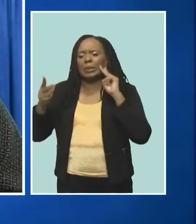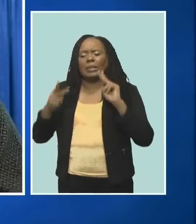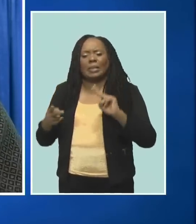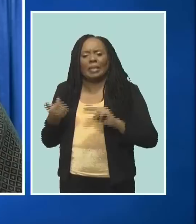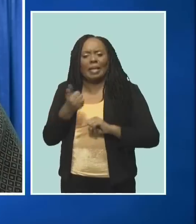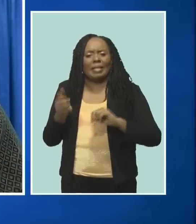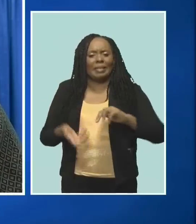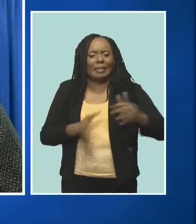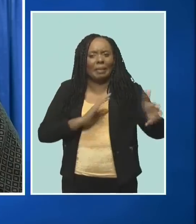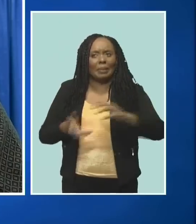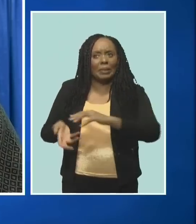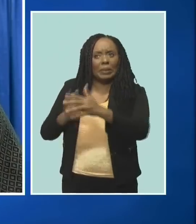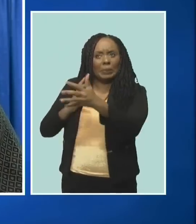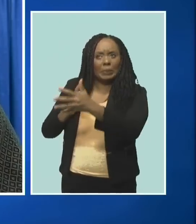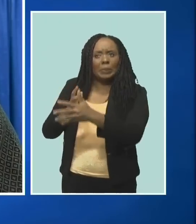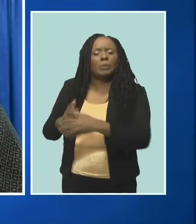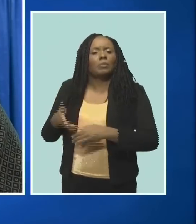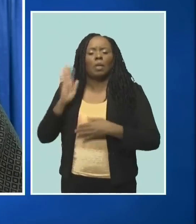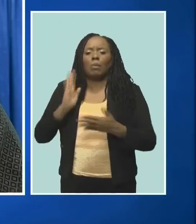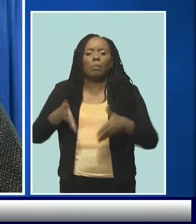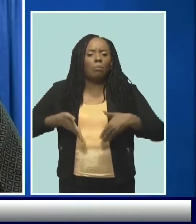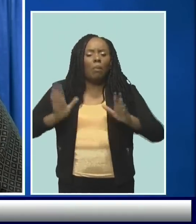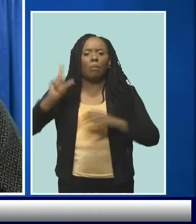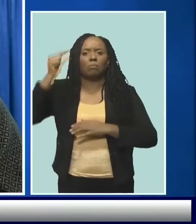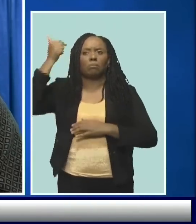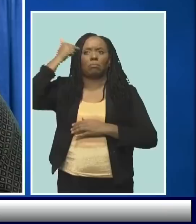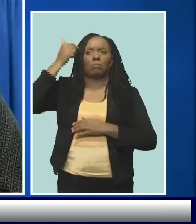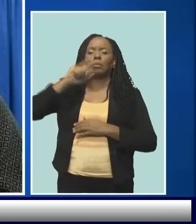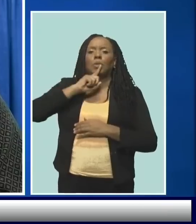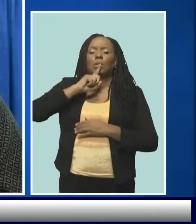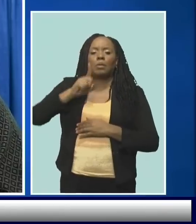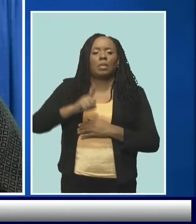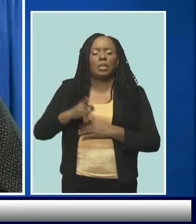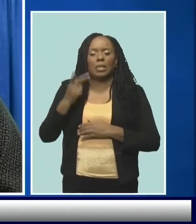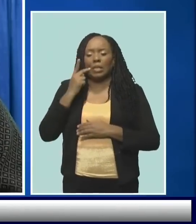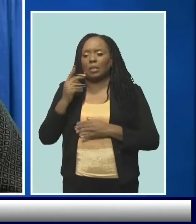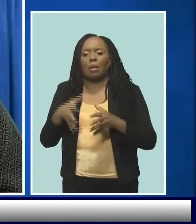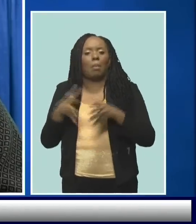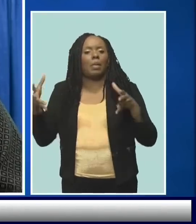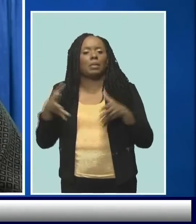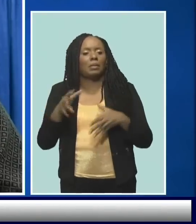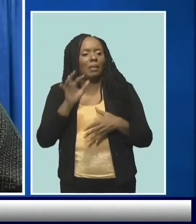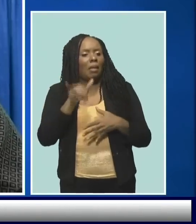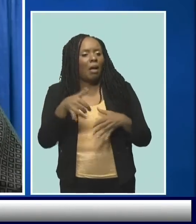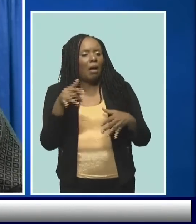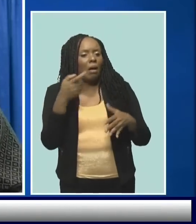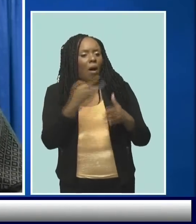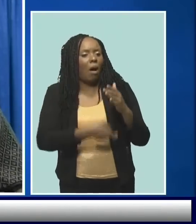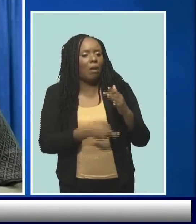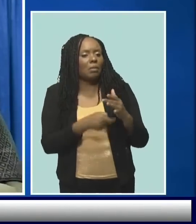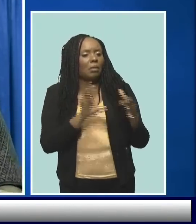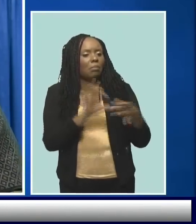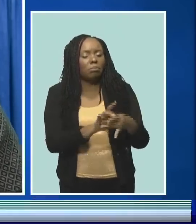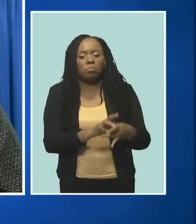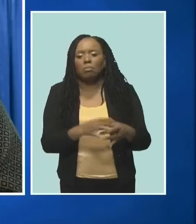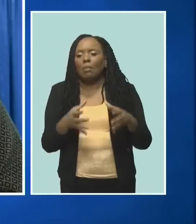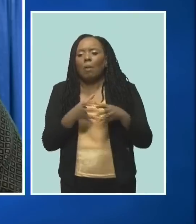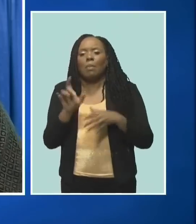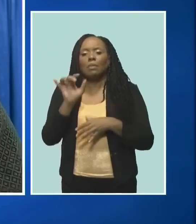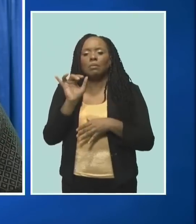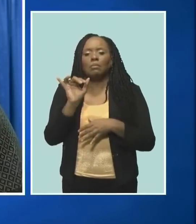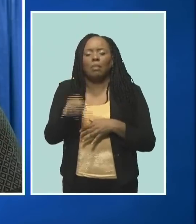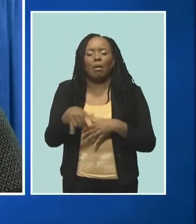are. And that will also allow the government to be able to be in a position to cost these things and to be able to then plan our response going